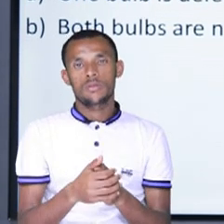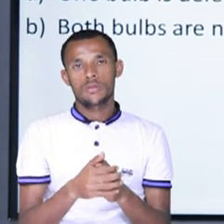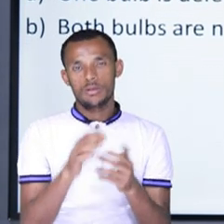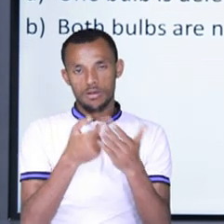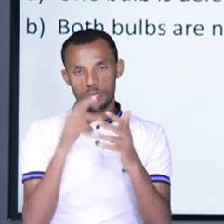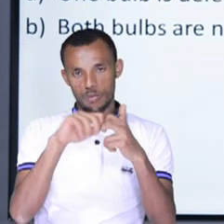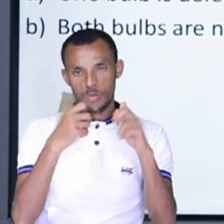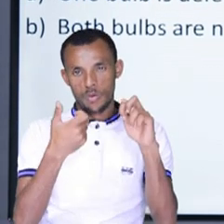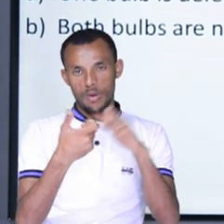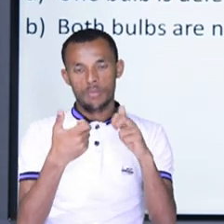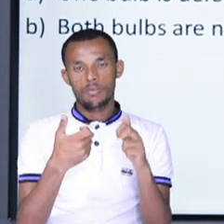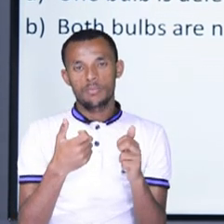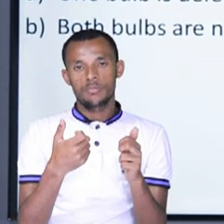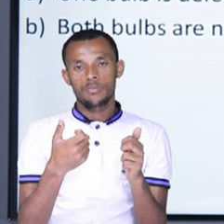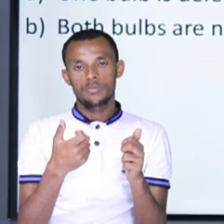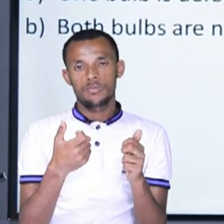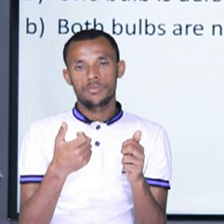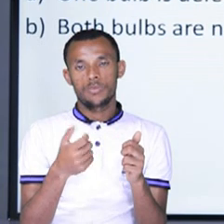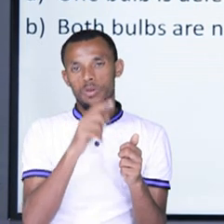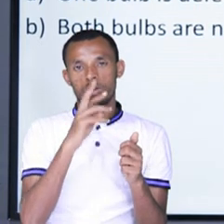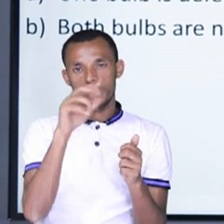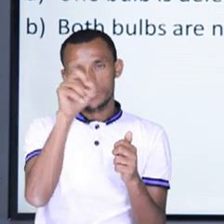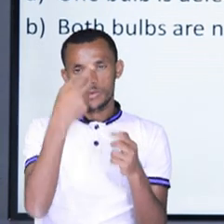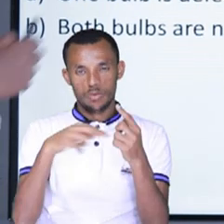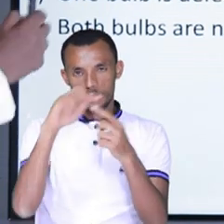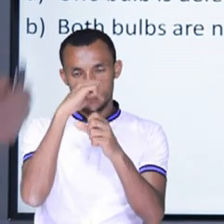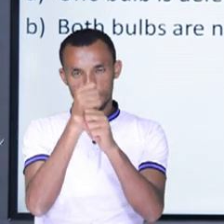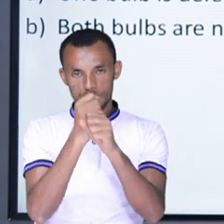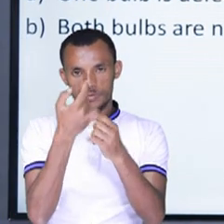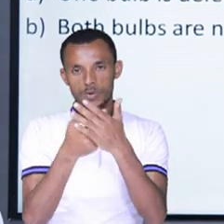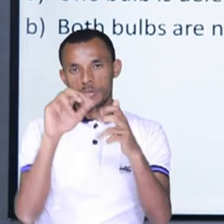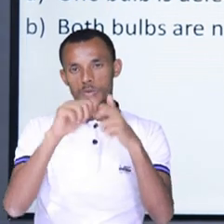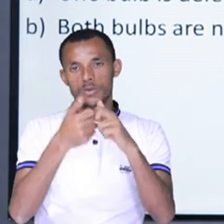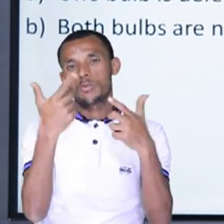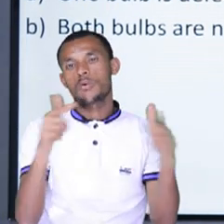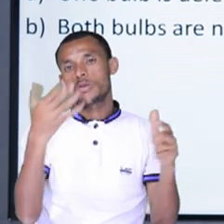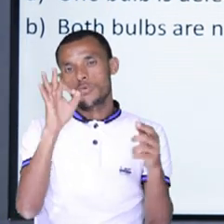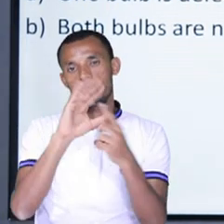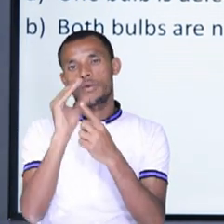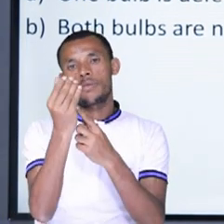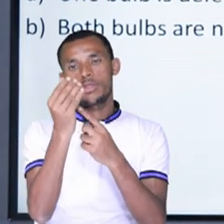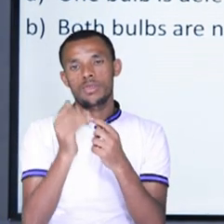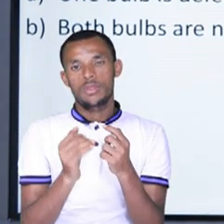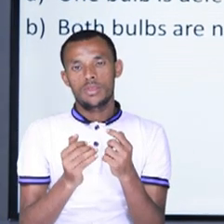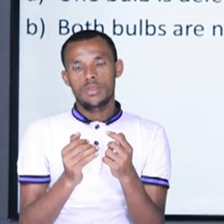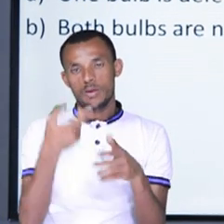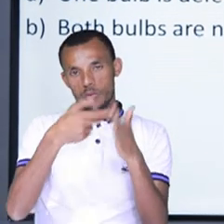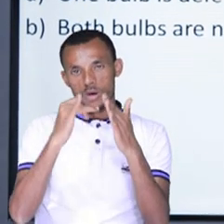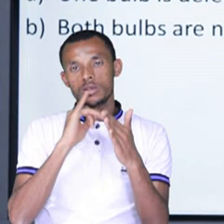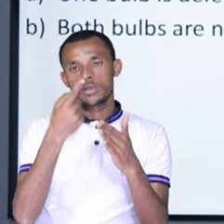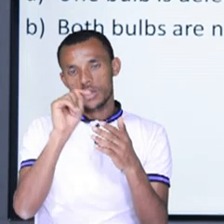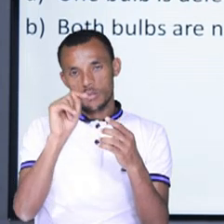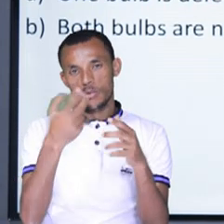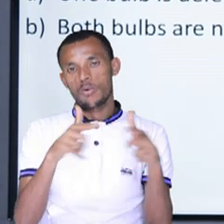So this problem, you are asked to calculate in this problem to find the probability of an event. What was the